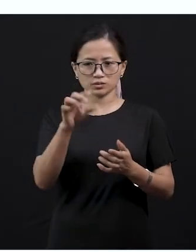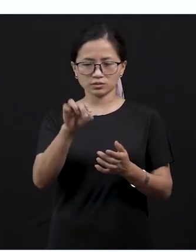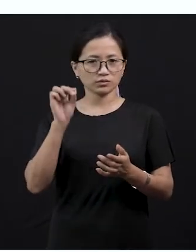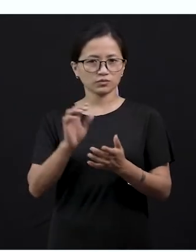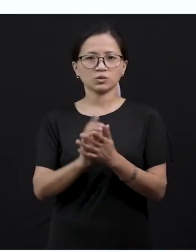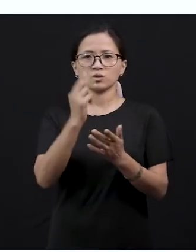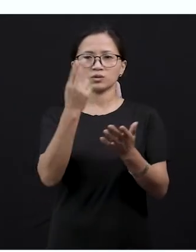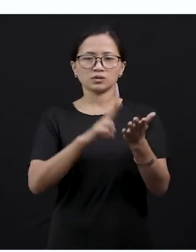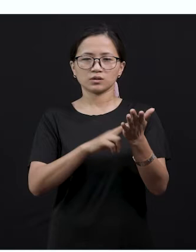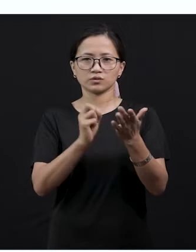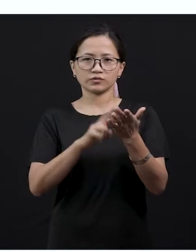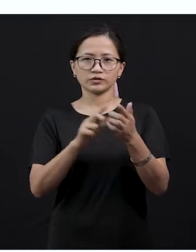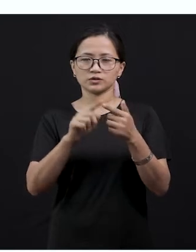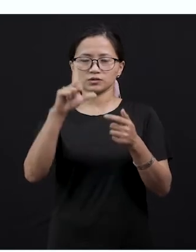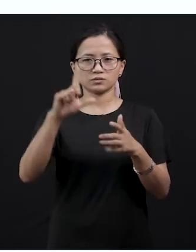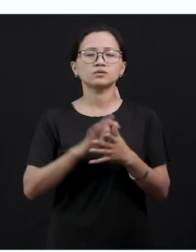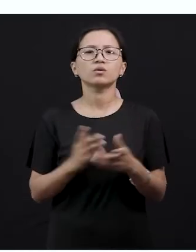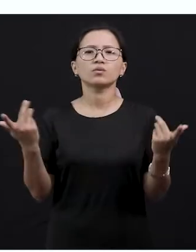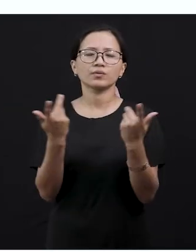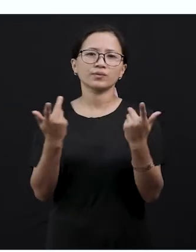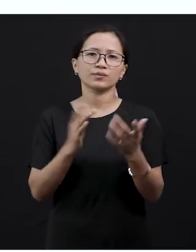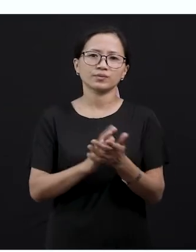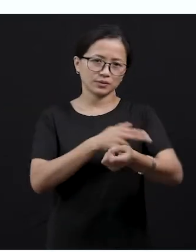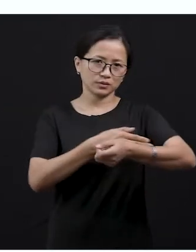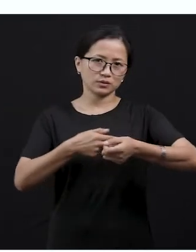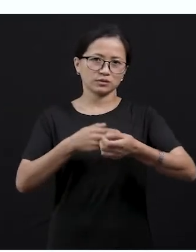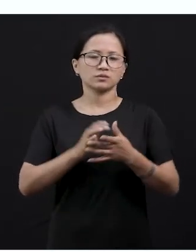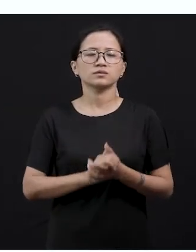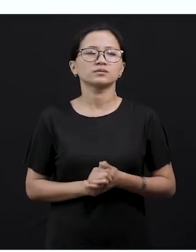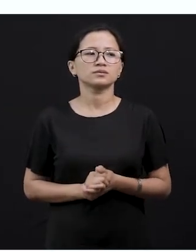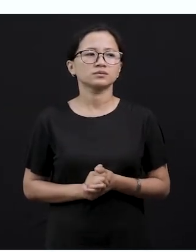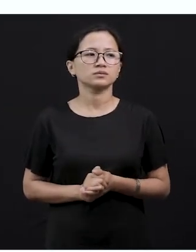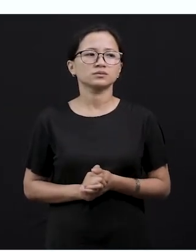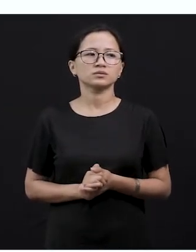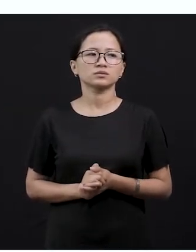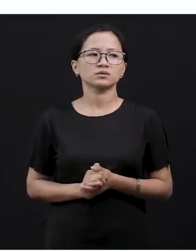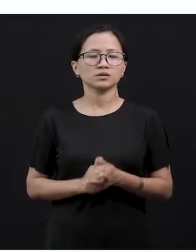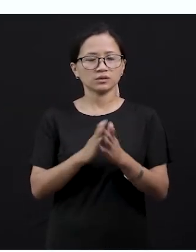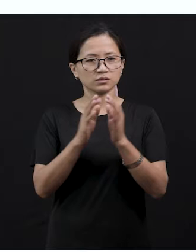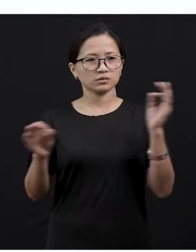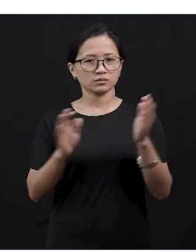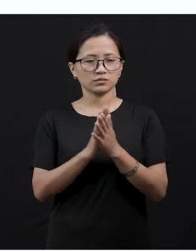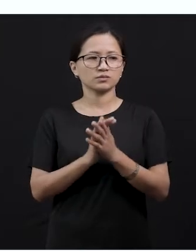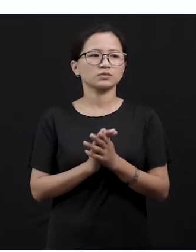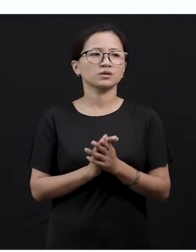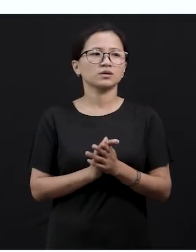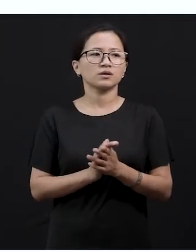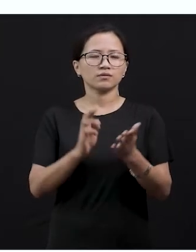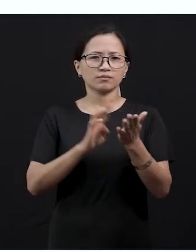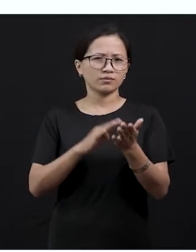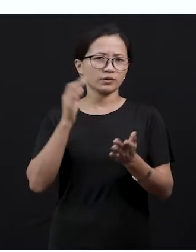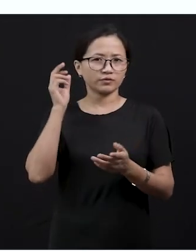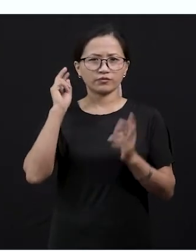taken out from a novel. And so what is the name of that novel? See, the story is extracted from